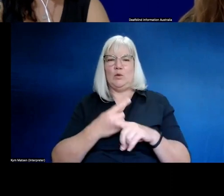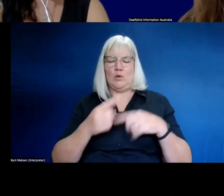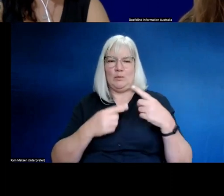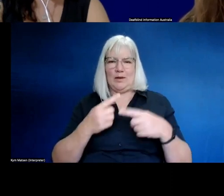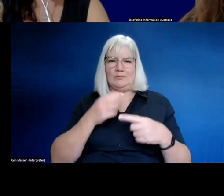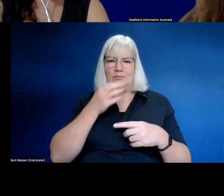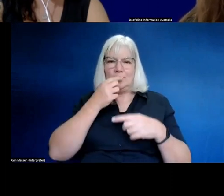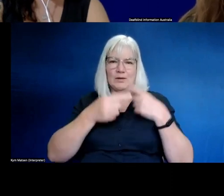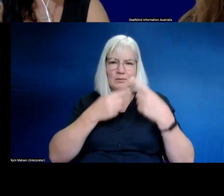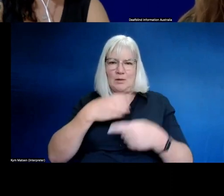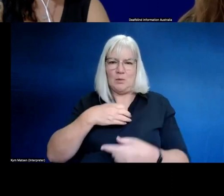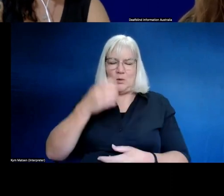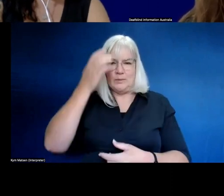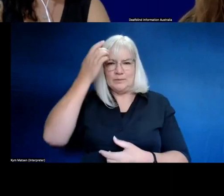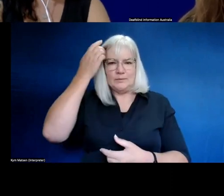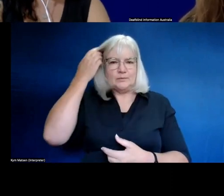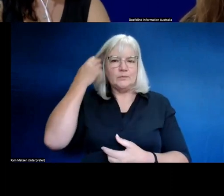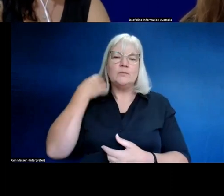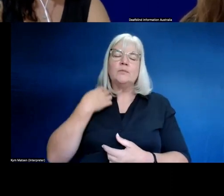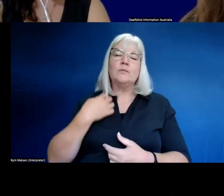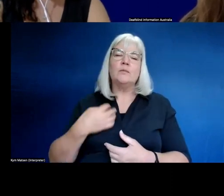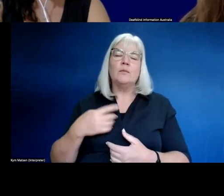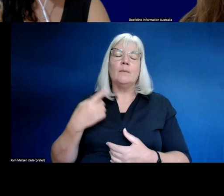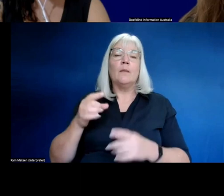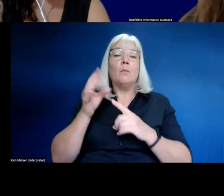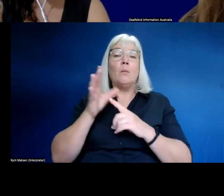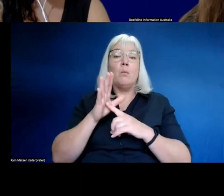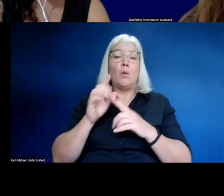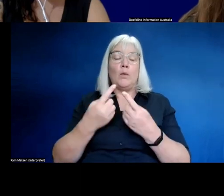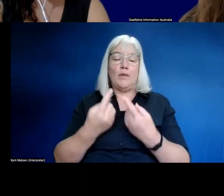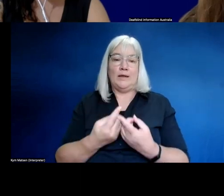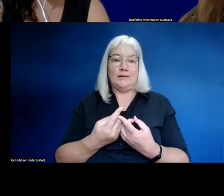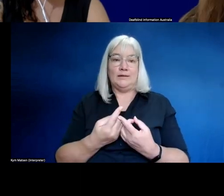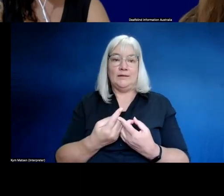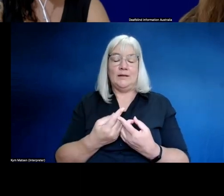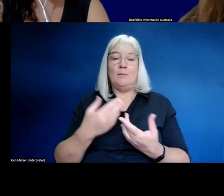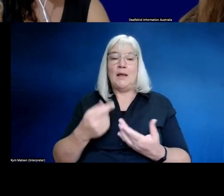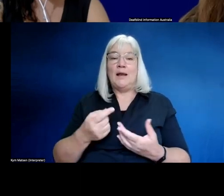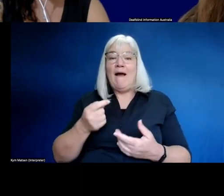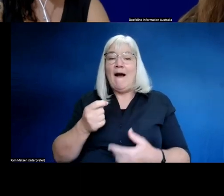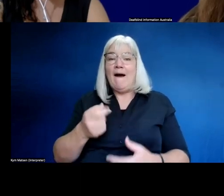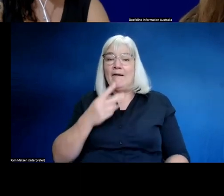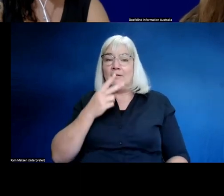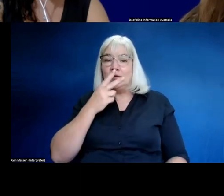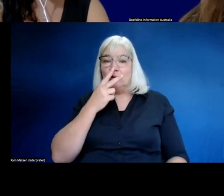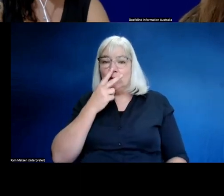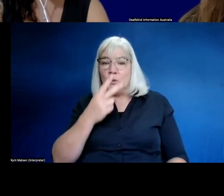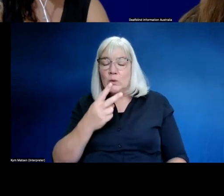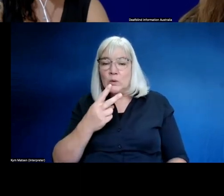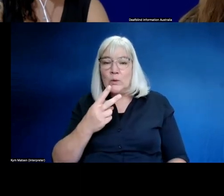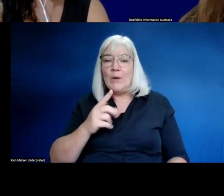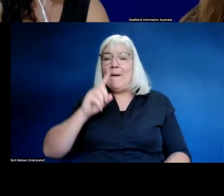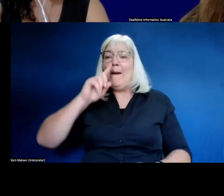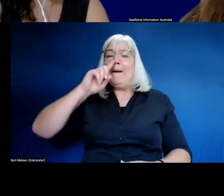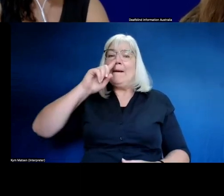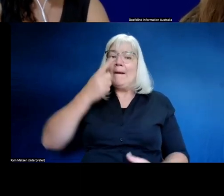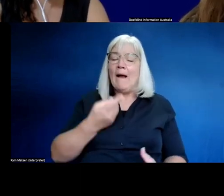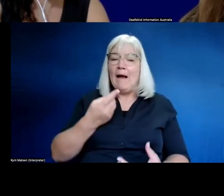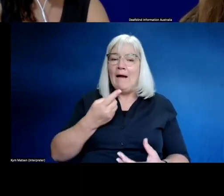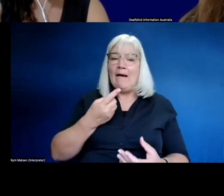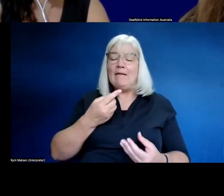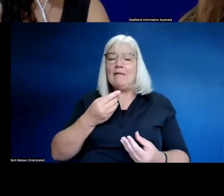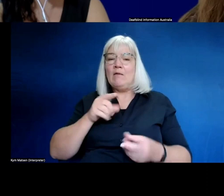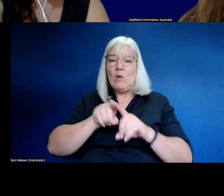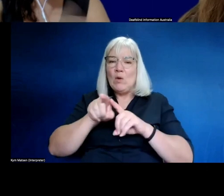a little bit more. The key thing is that it's not impossible to get it happening again. We just need to consider the pattern